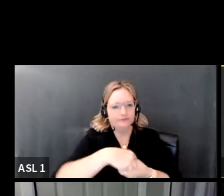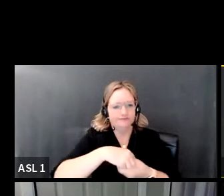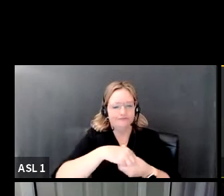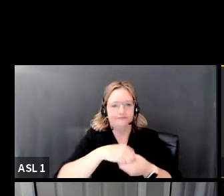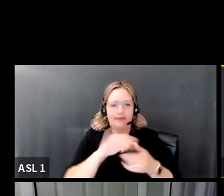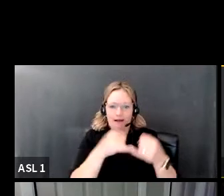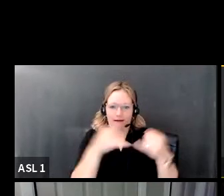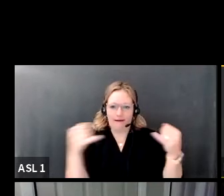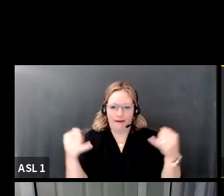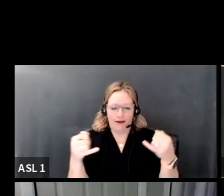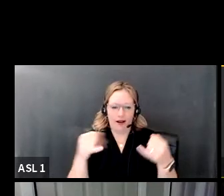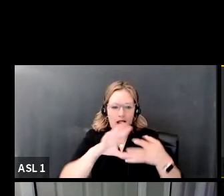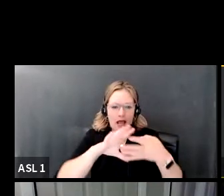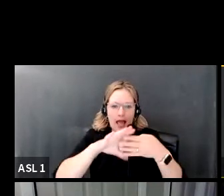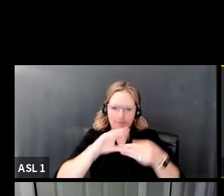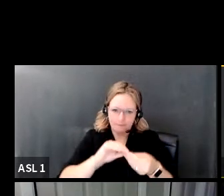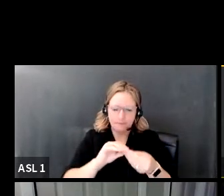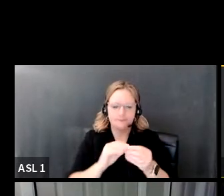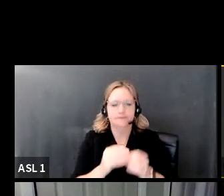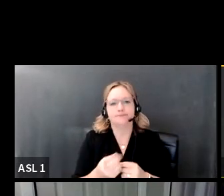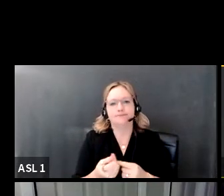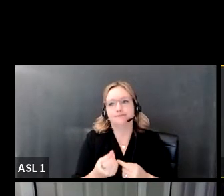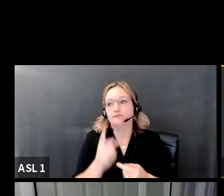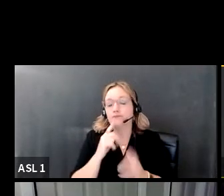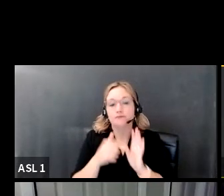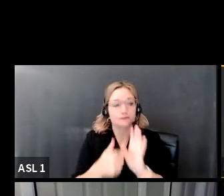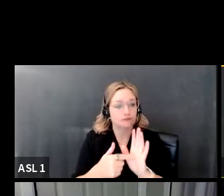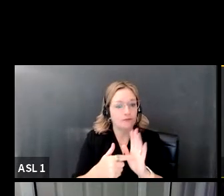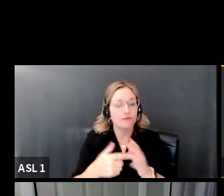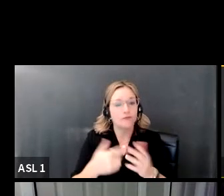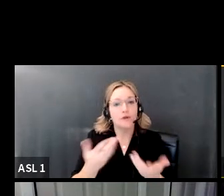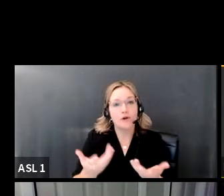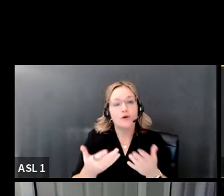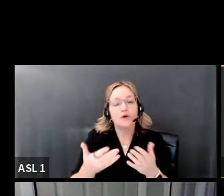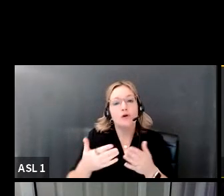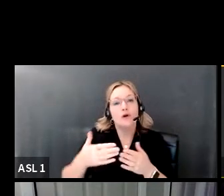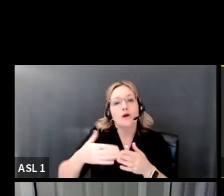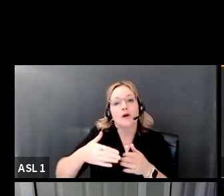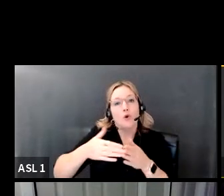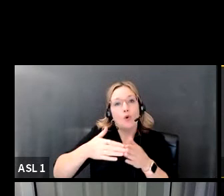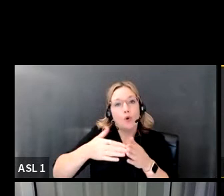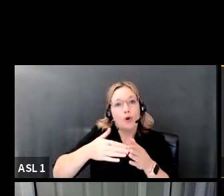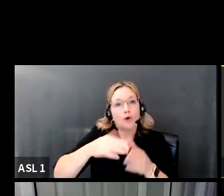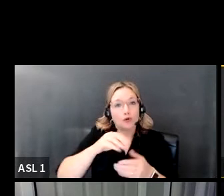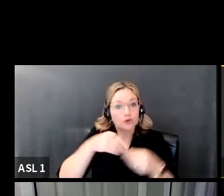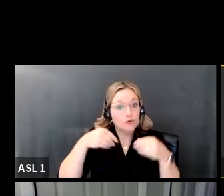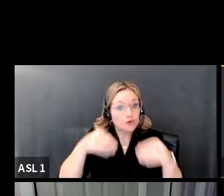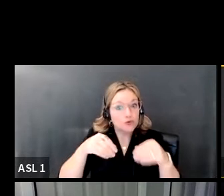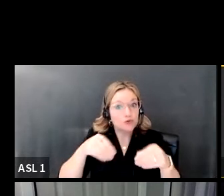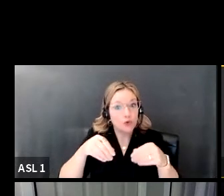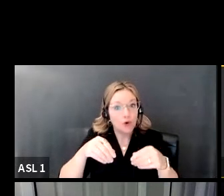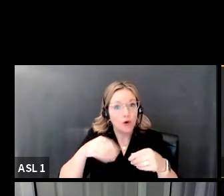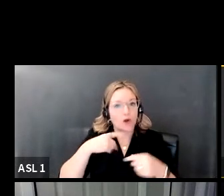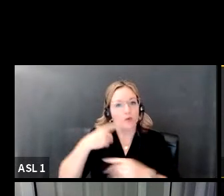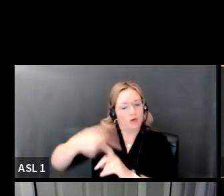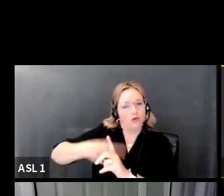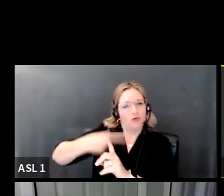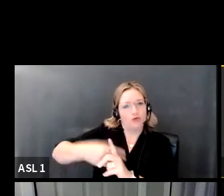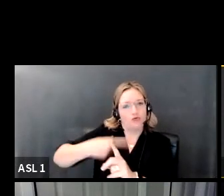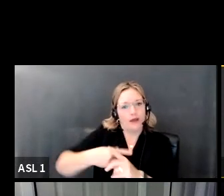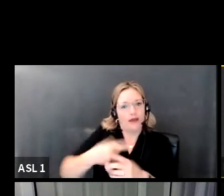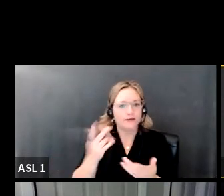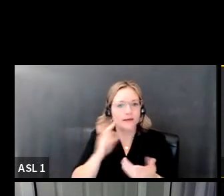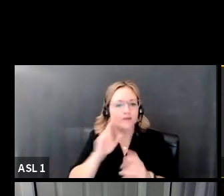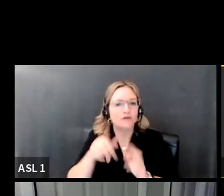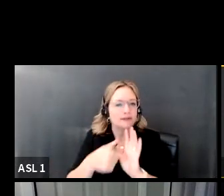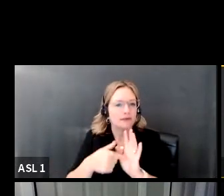um quartermaster stores actually rents units to store our product our ppe equipment